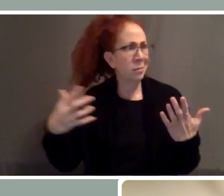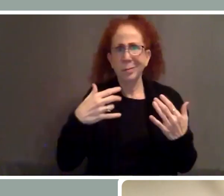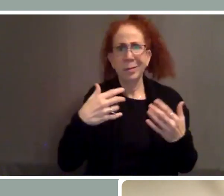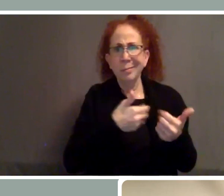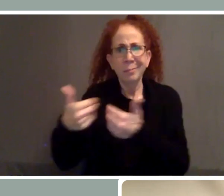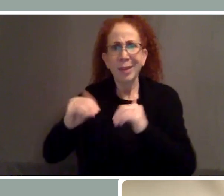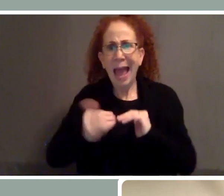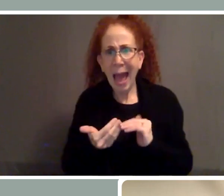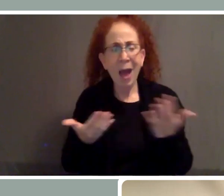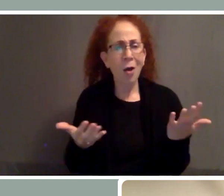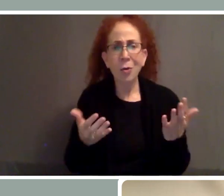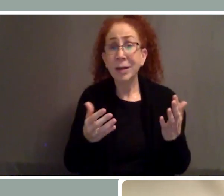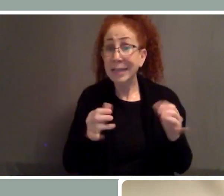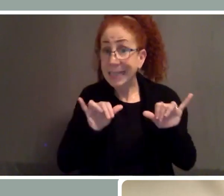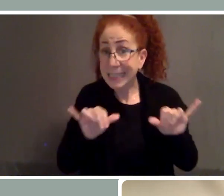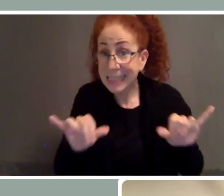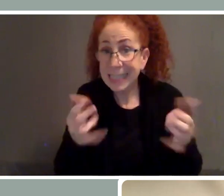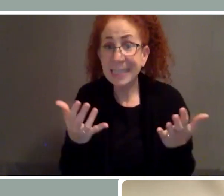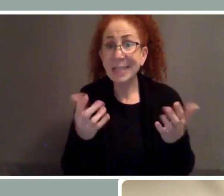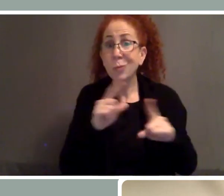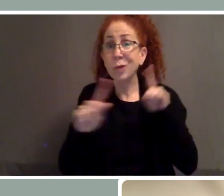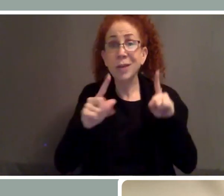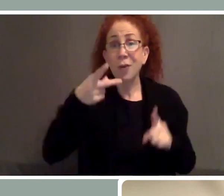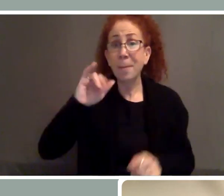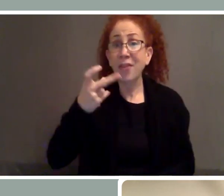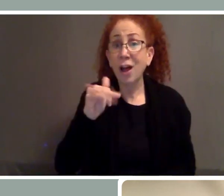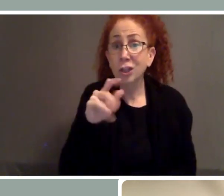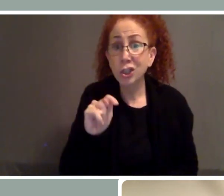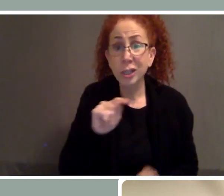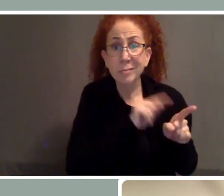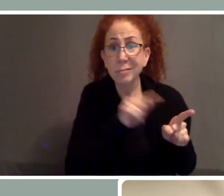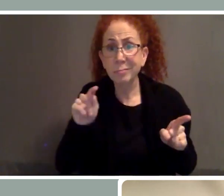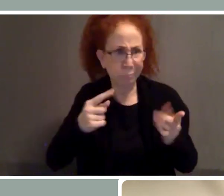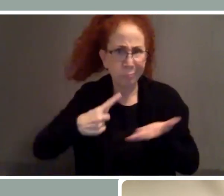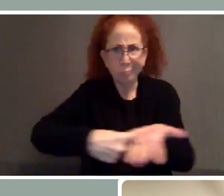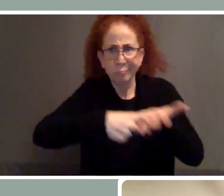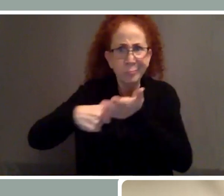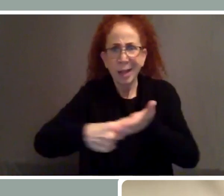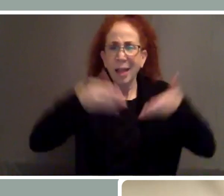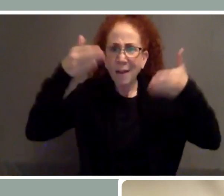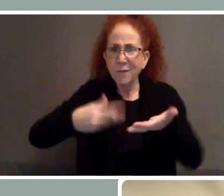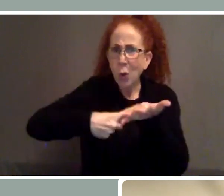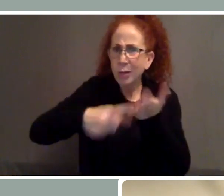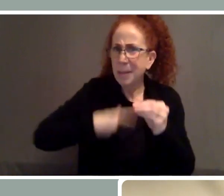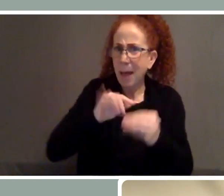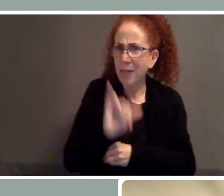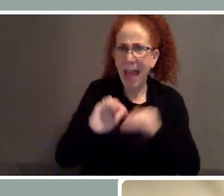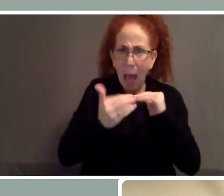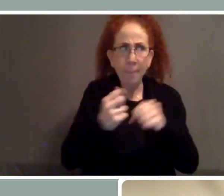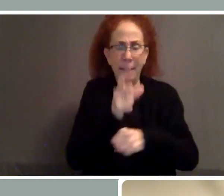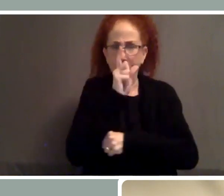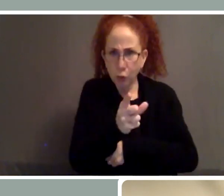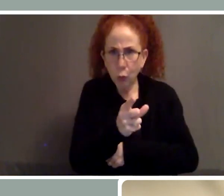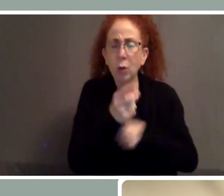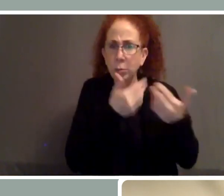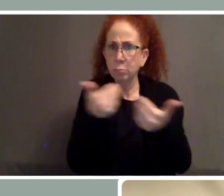and how consistent is it across different pathologists? And there's a lot of focus on being able to make sure that